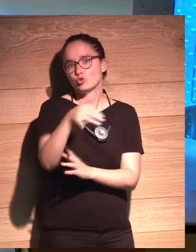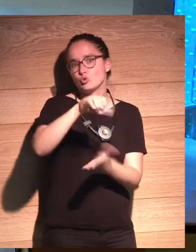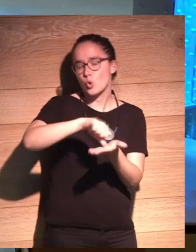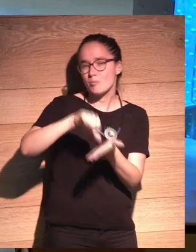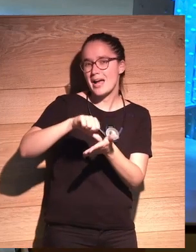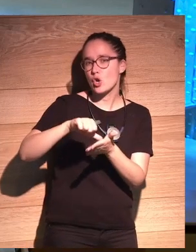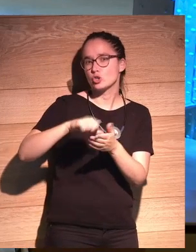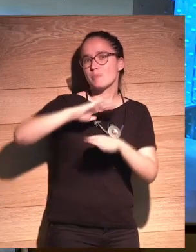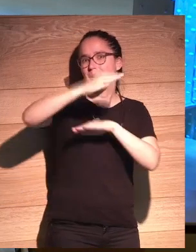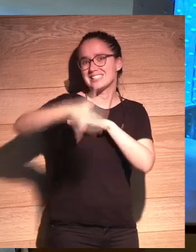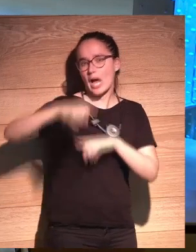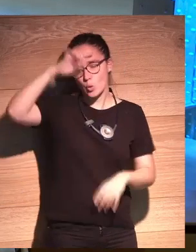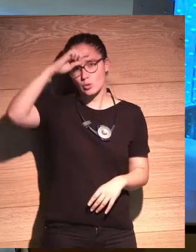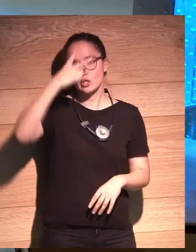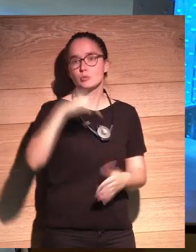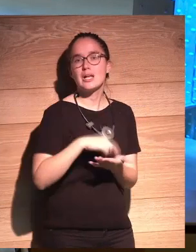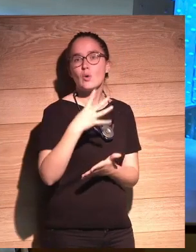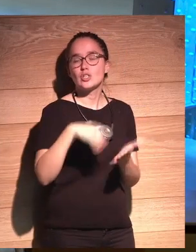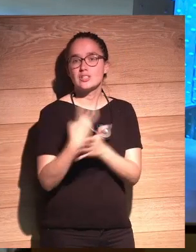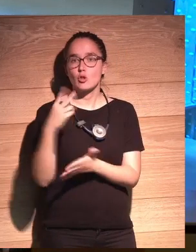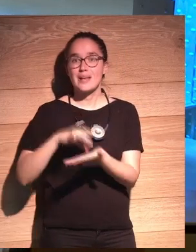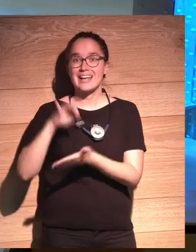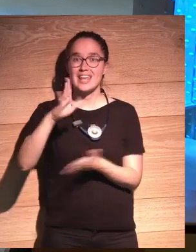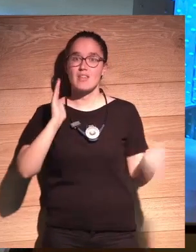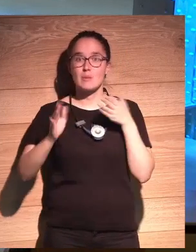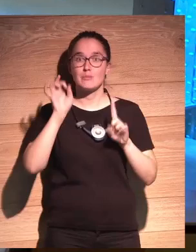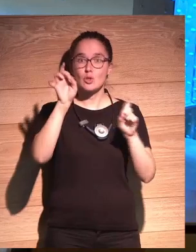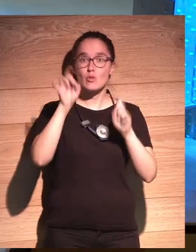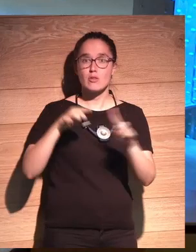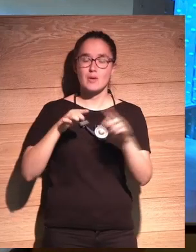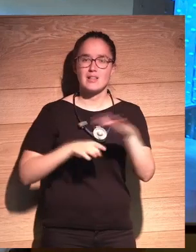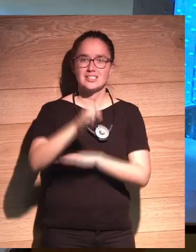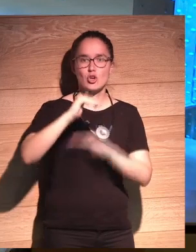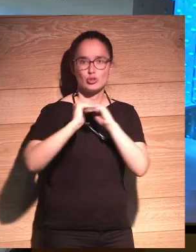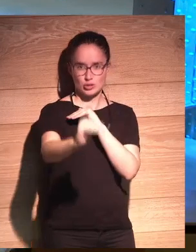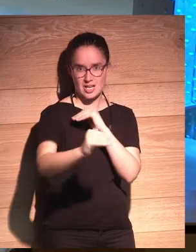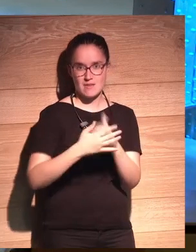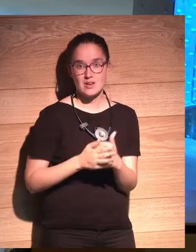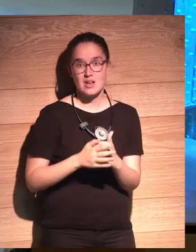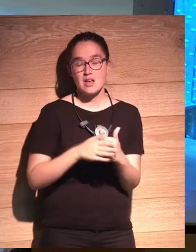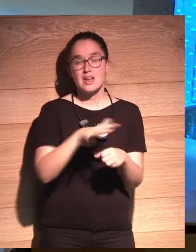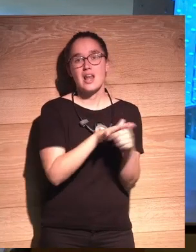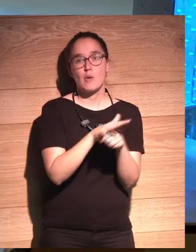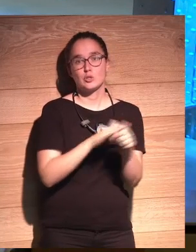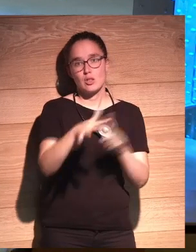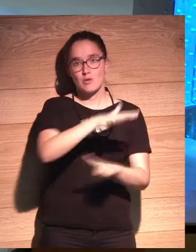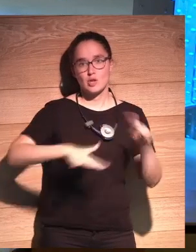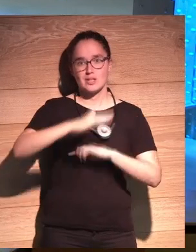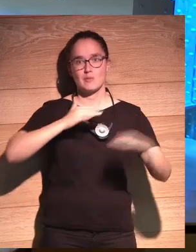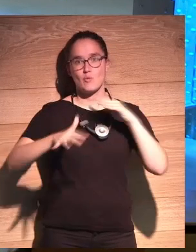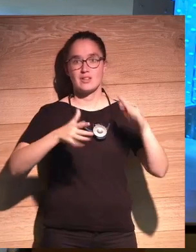mobility and new models of governance. From 2004 until 2015,